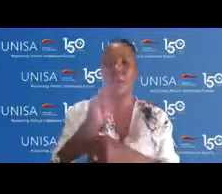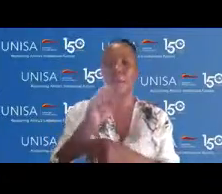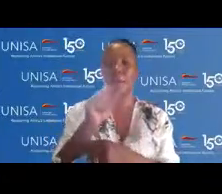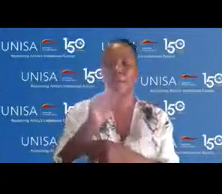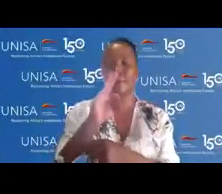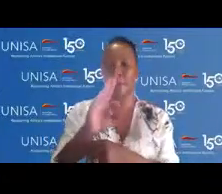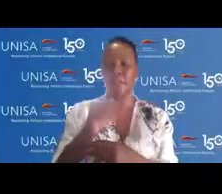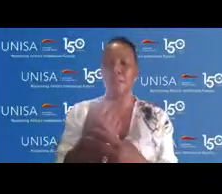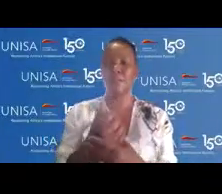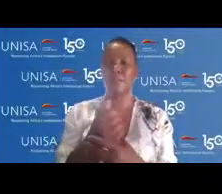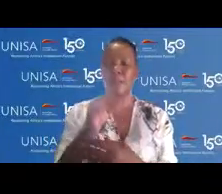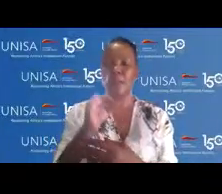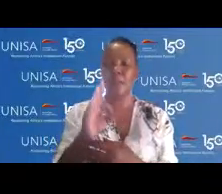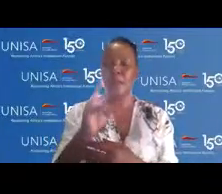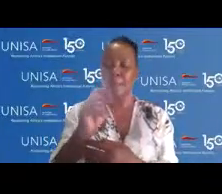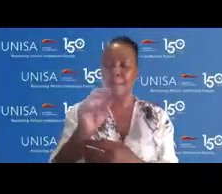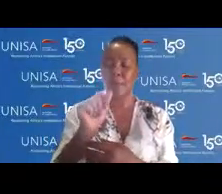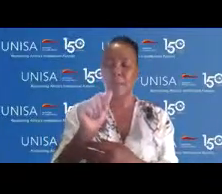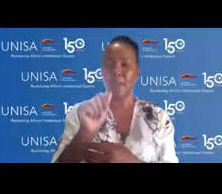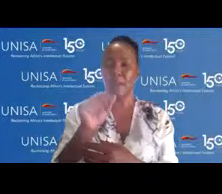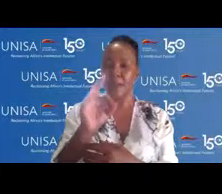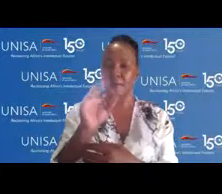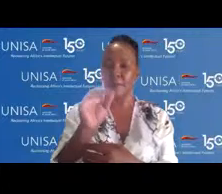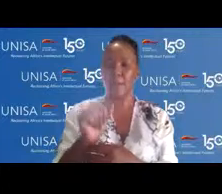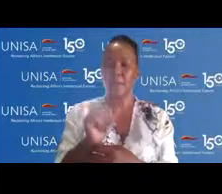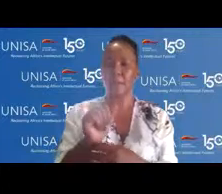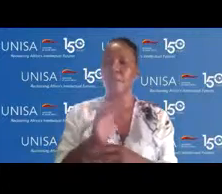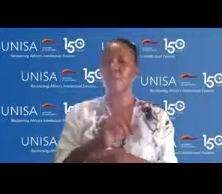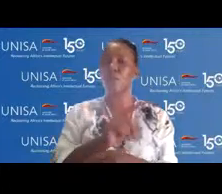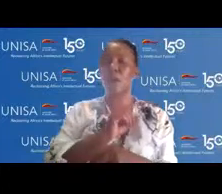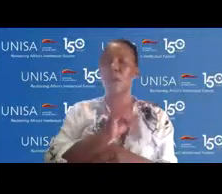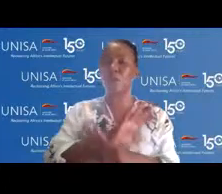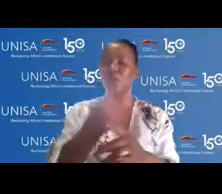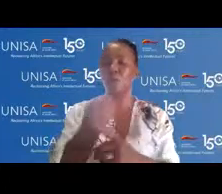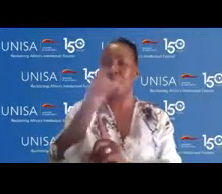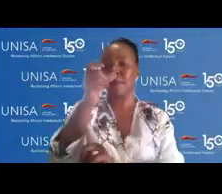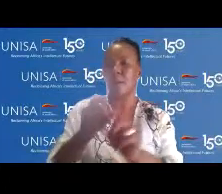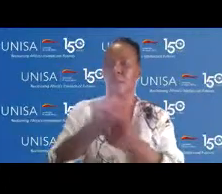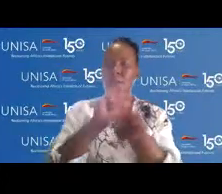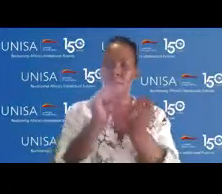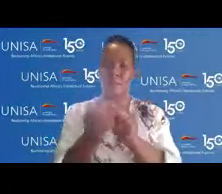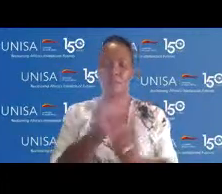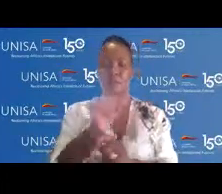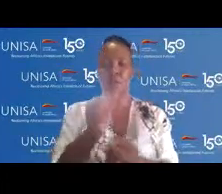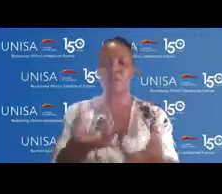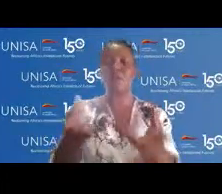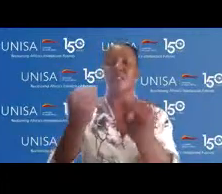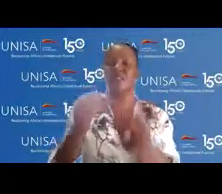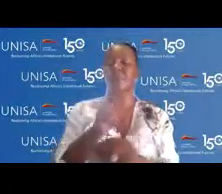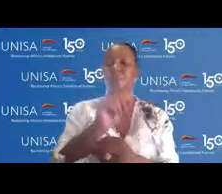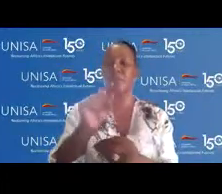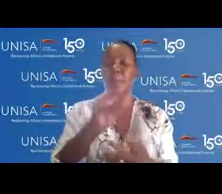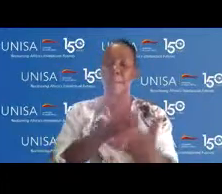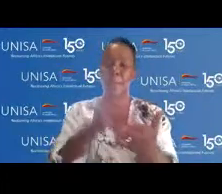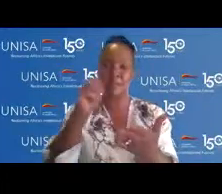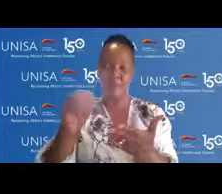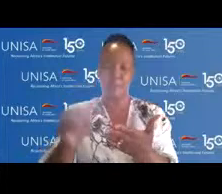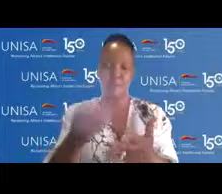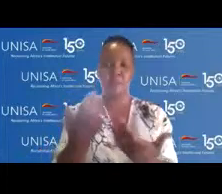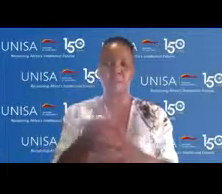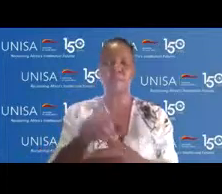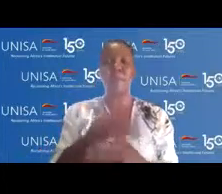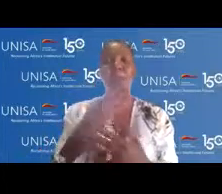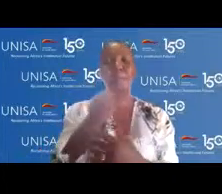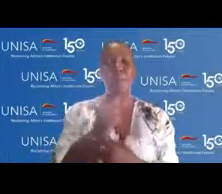that nobody can change your cell phone number without you actually receiving a message about it. So yep, so please just also under